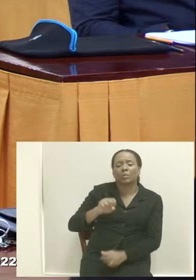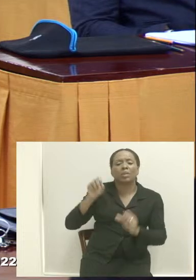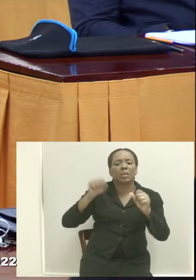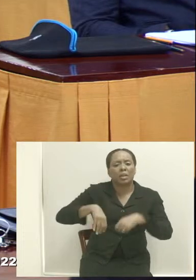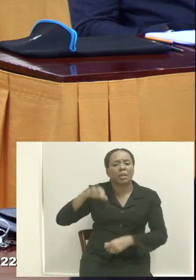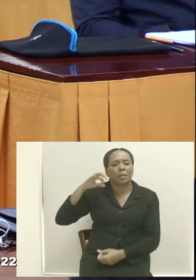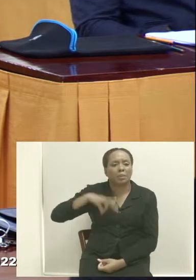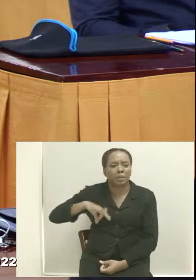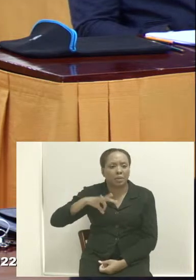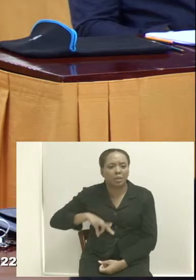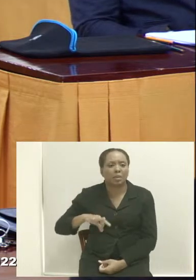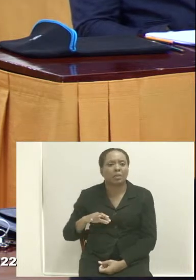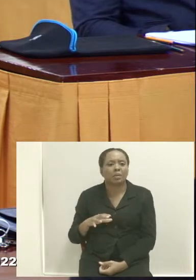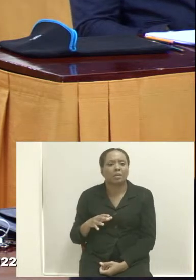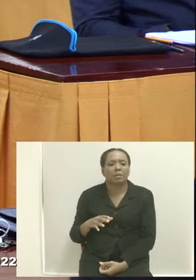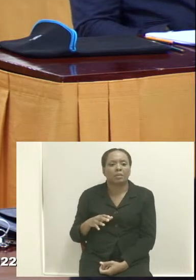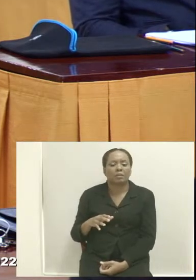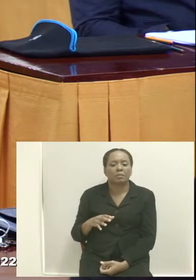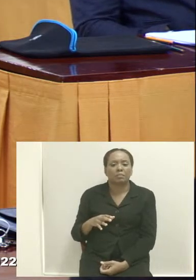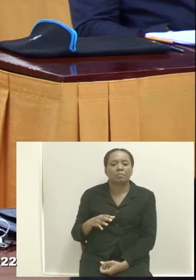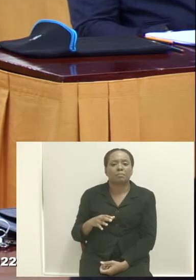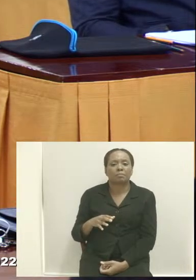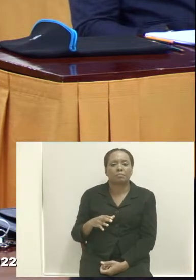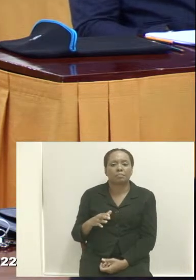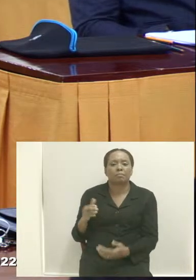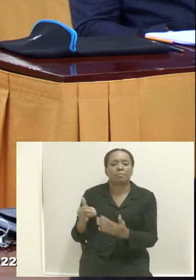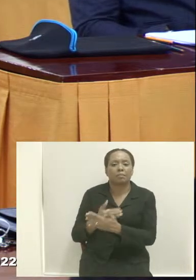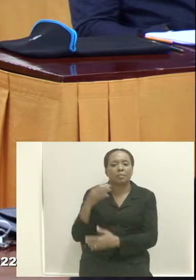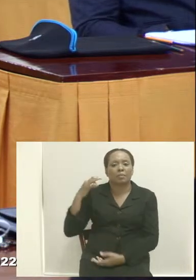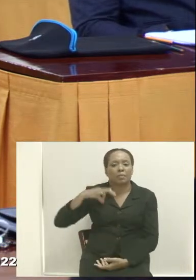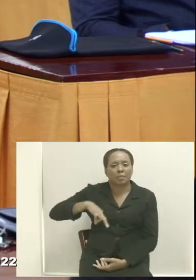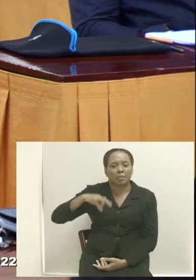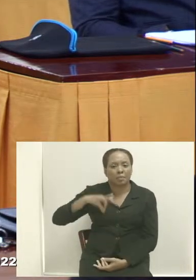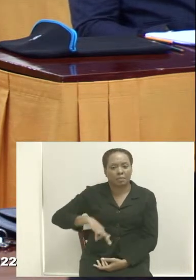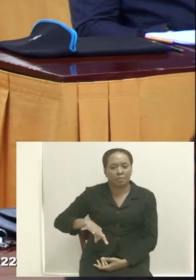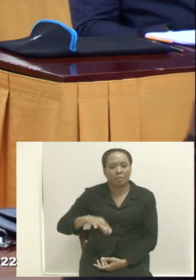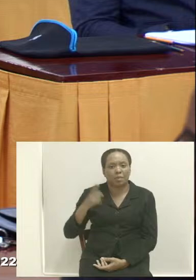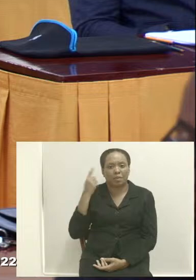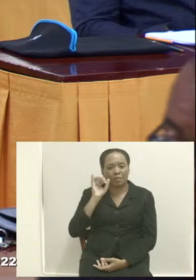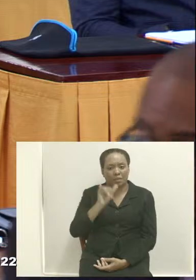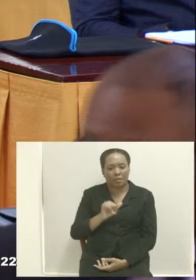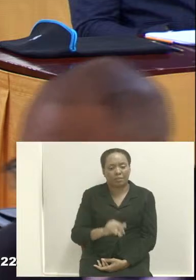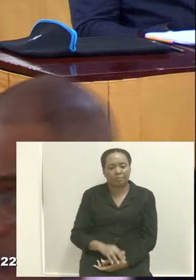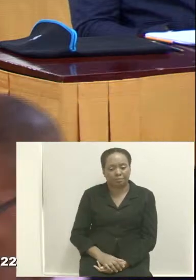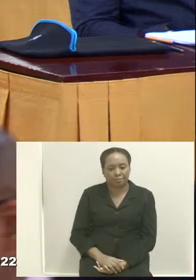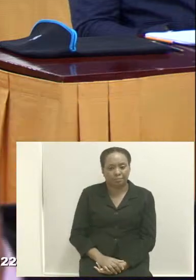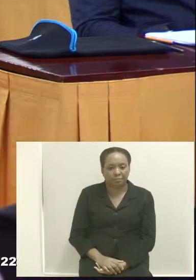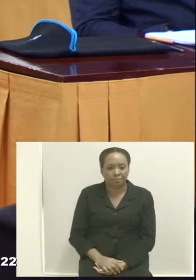benefits that can be derived from the renewable energy sector. Thank you.